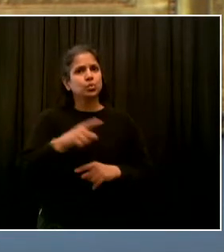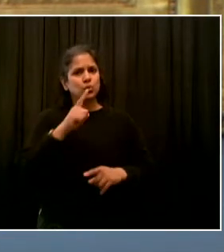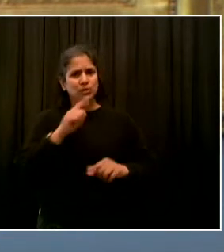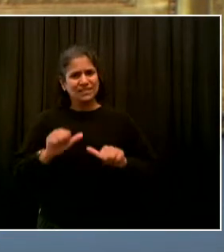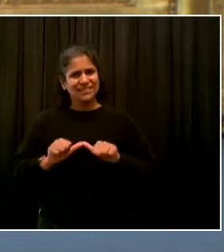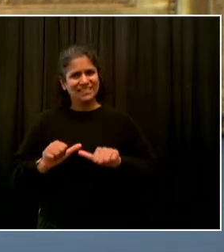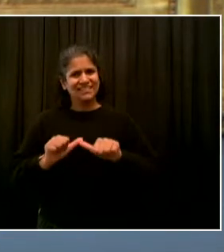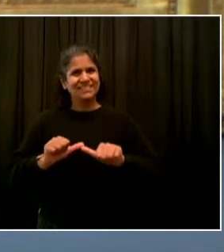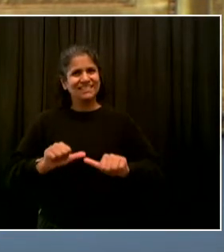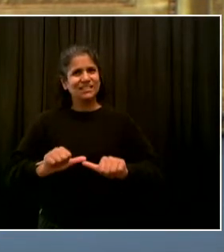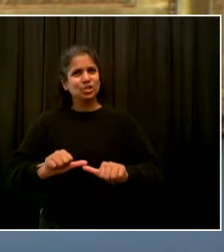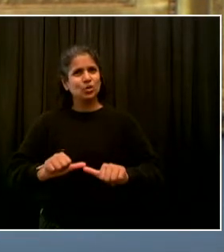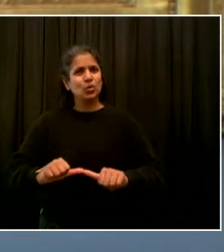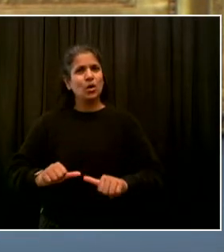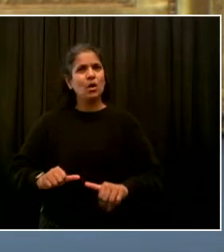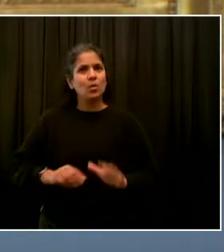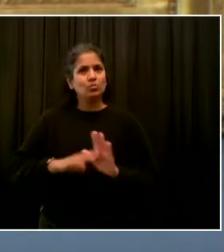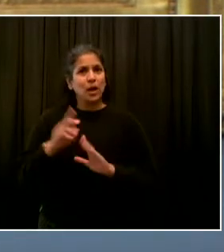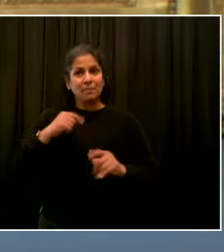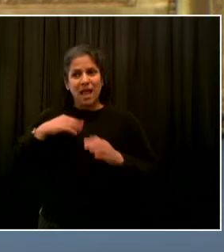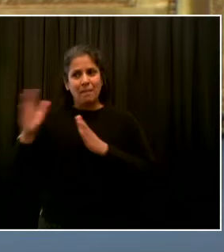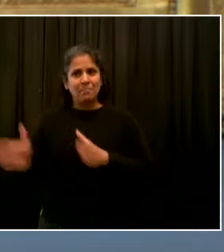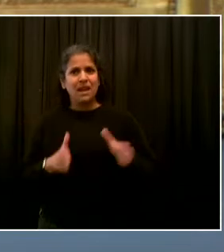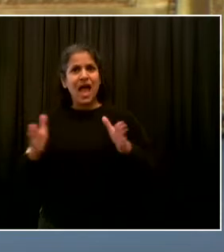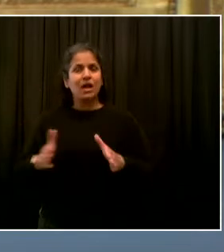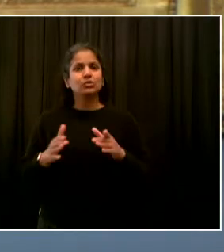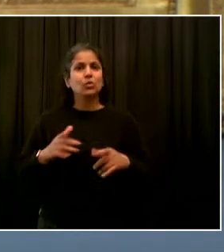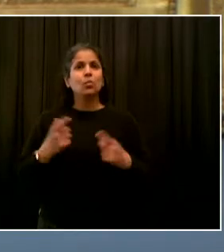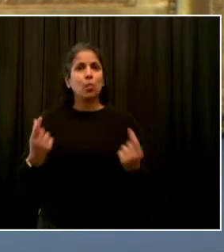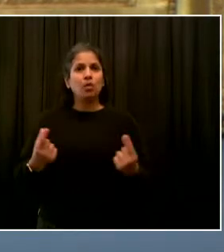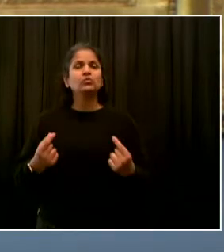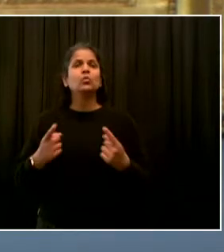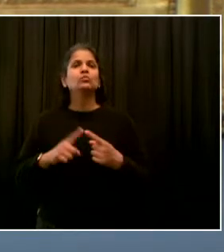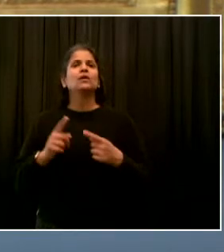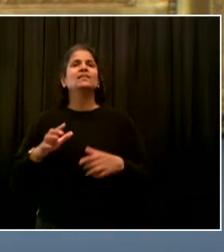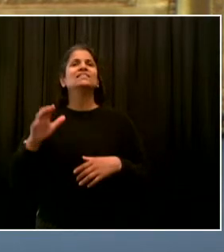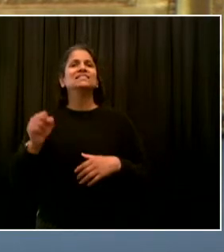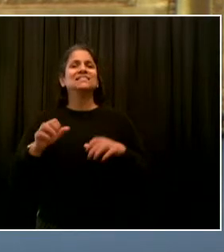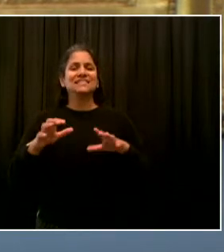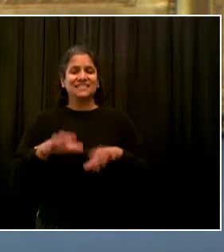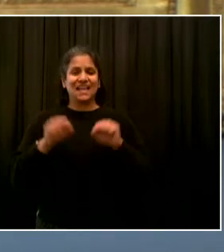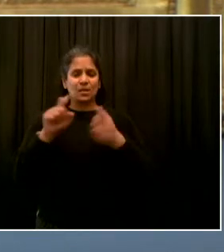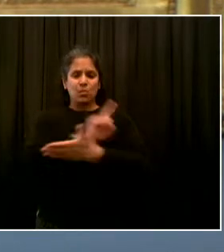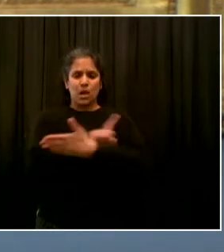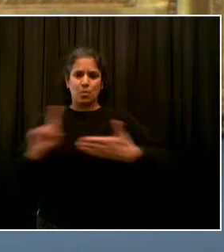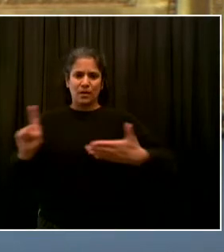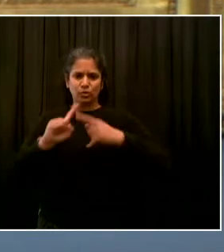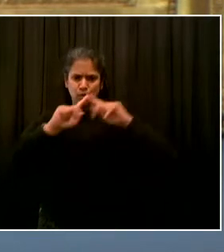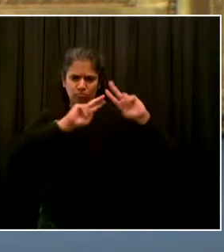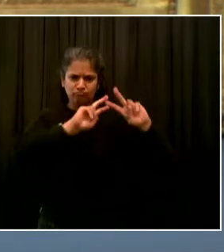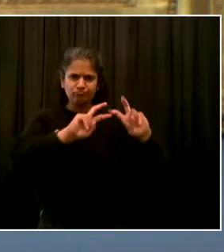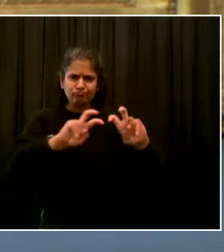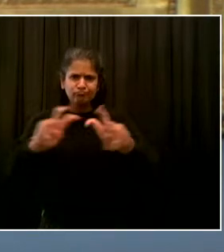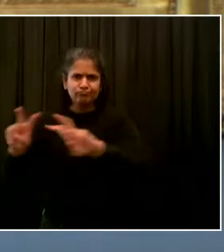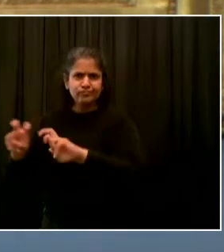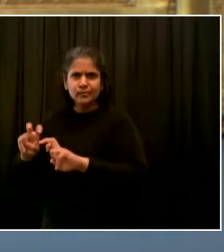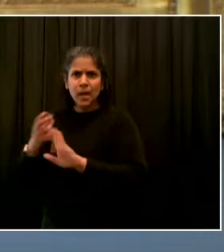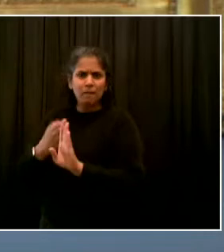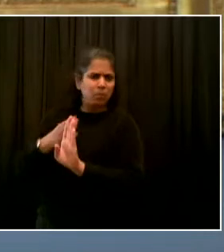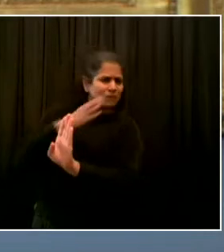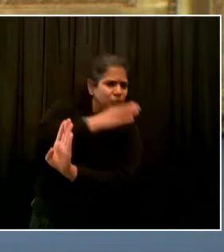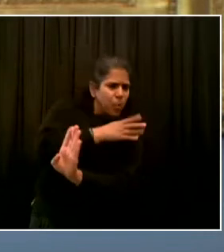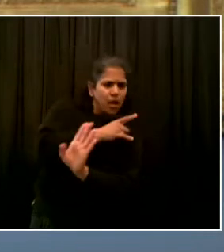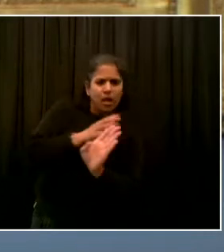are, our plans were to take a week to assess the numbers before removing masks for 2 to 4 years